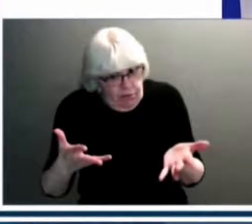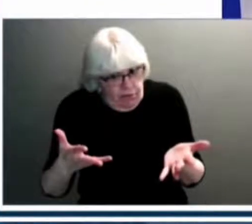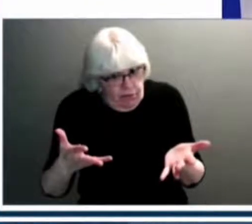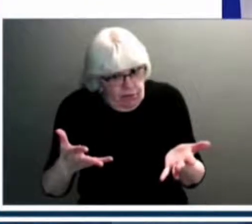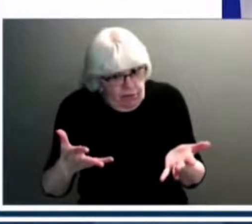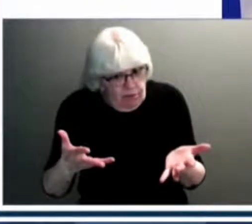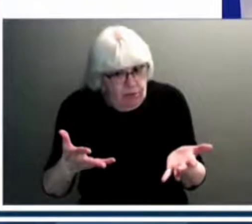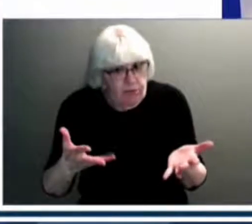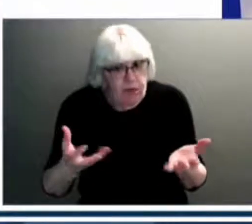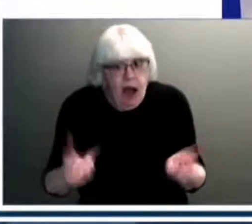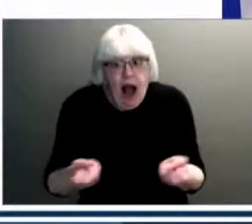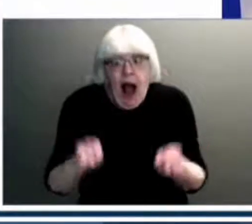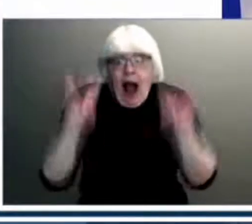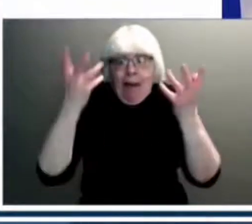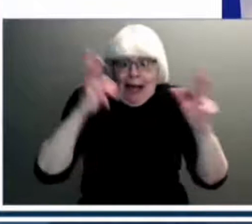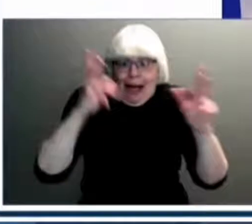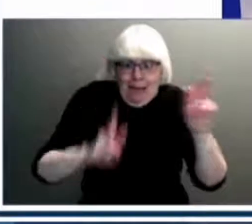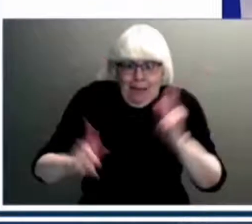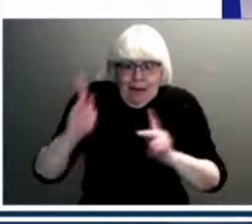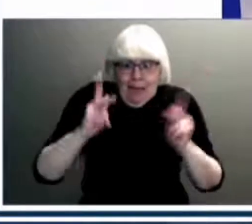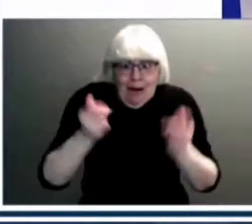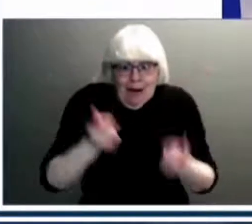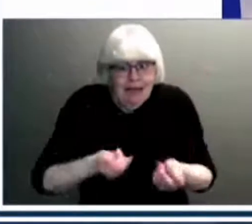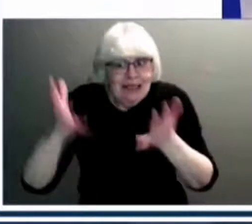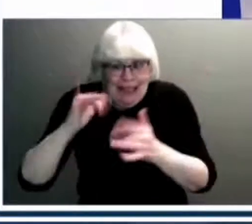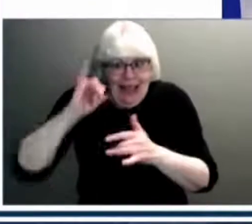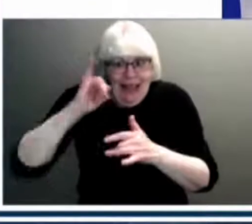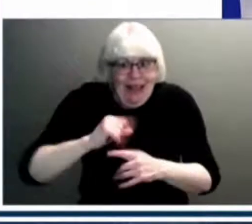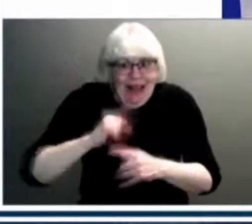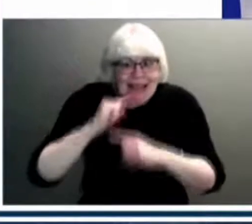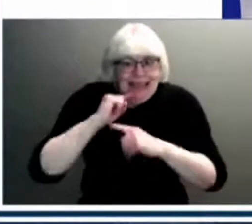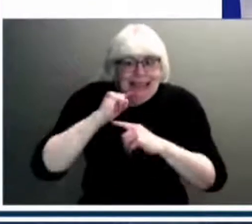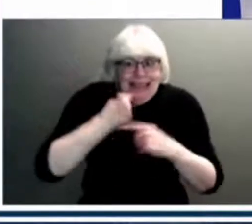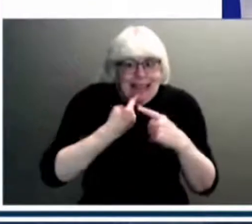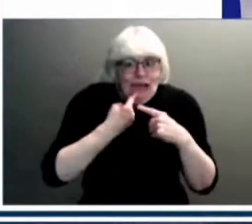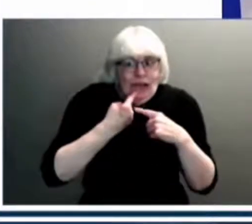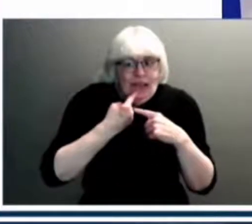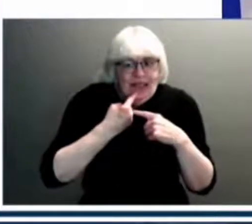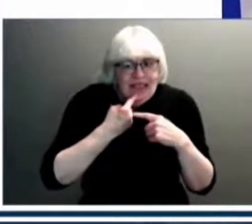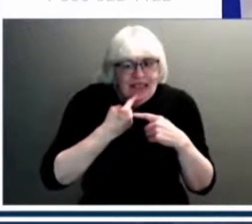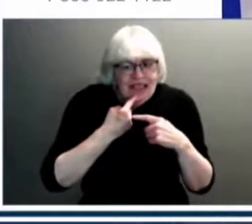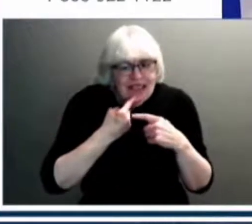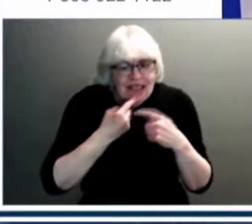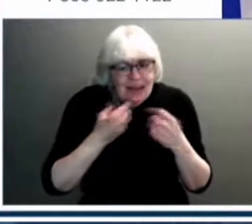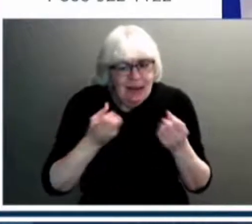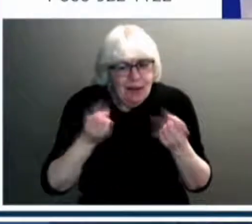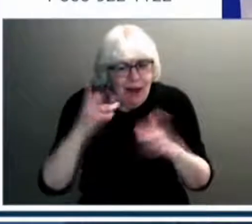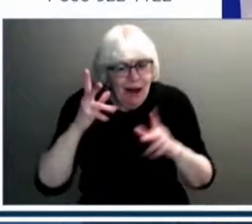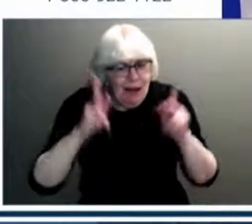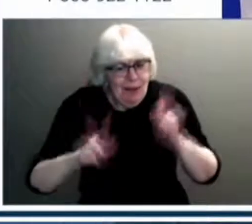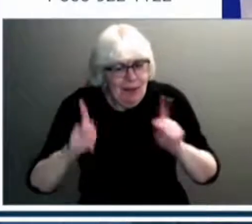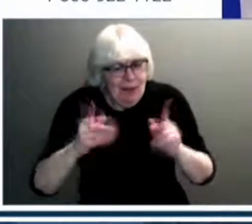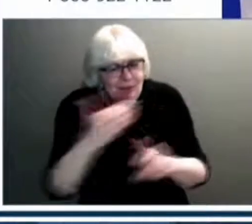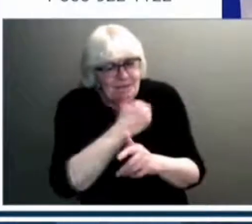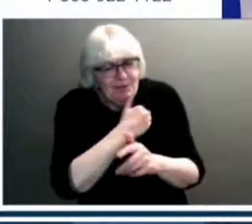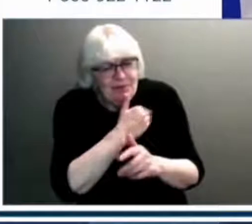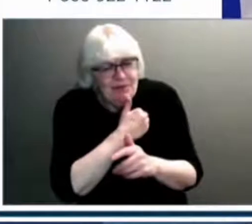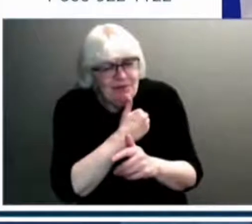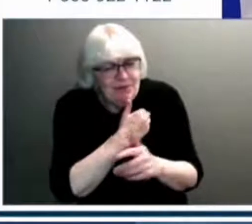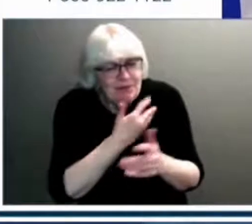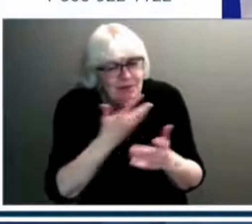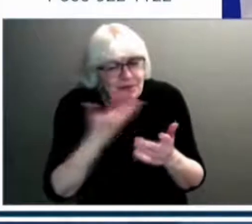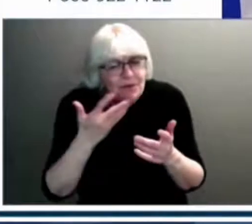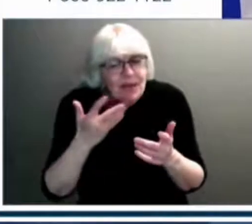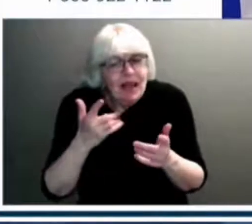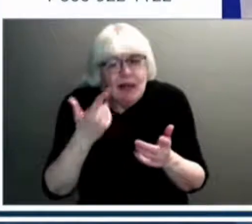important. It's the thing I get asked most. It's the thing that seems to be most on the minds of Nova Scotian.